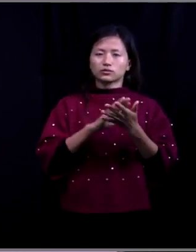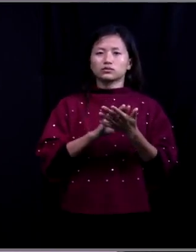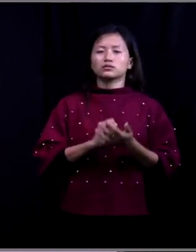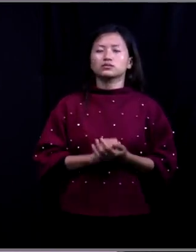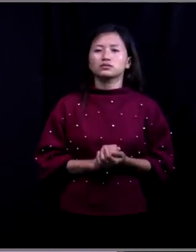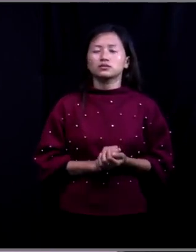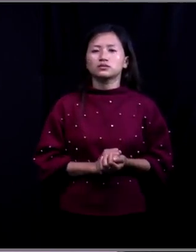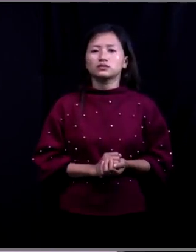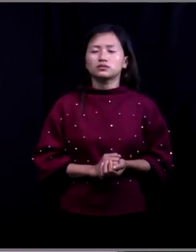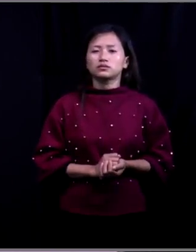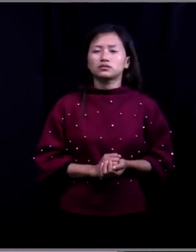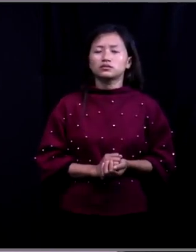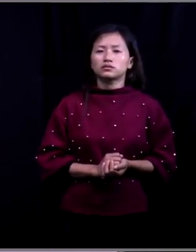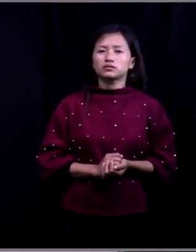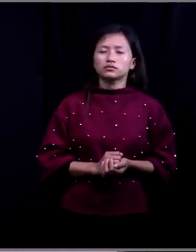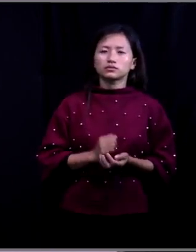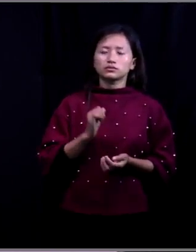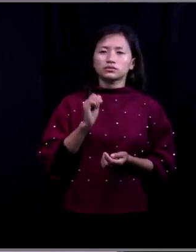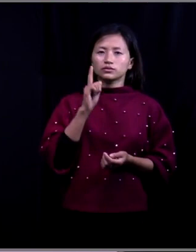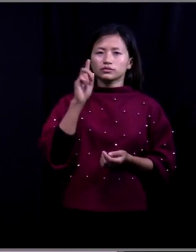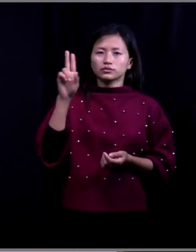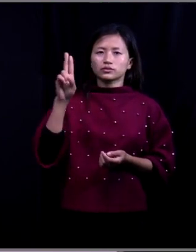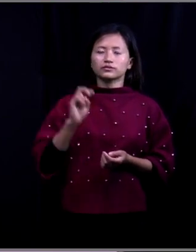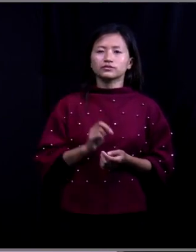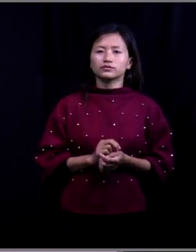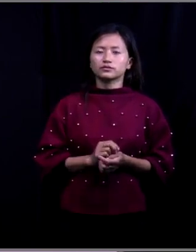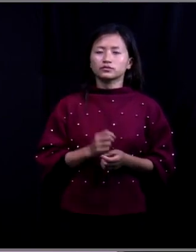Now, 12 grams of carbon-12